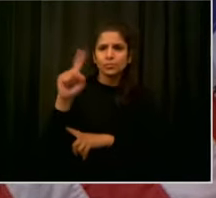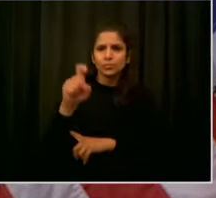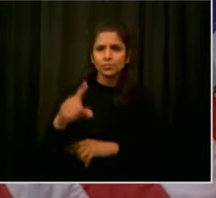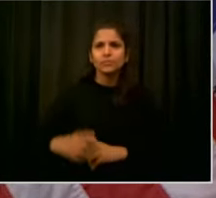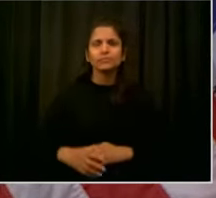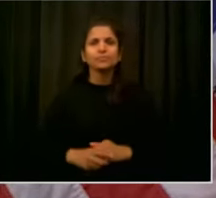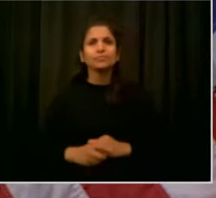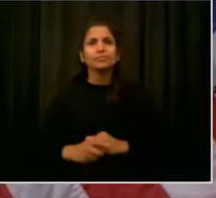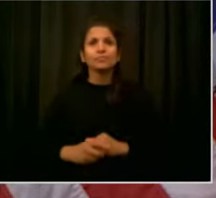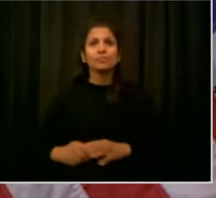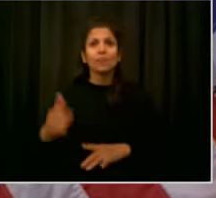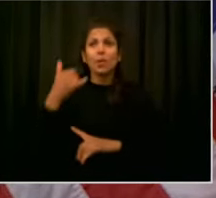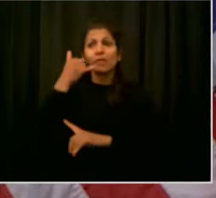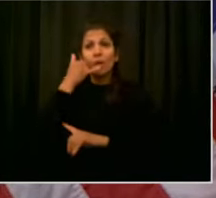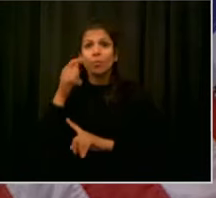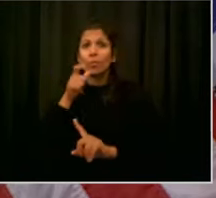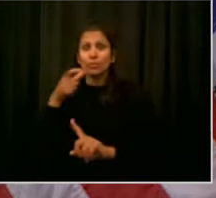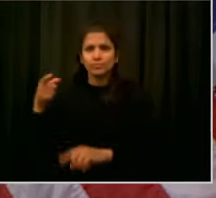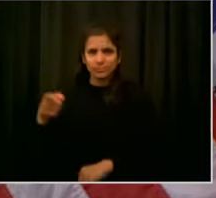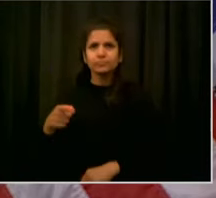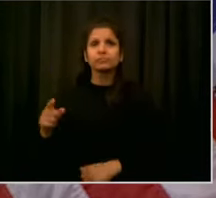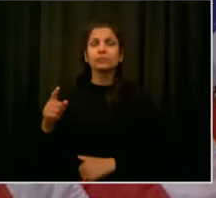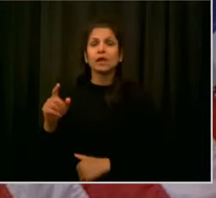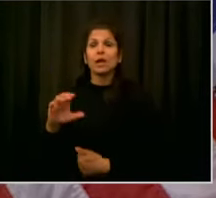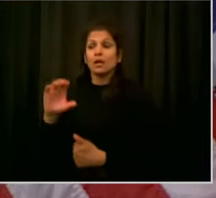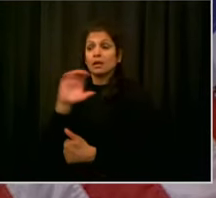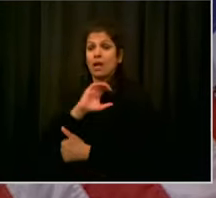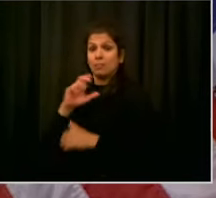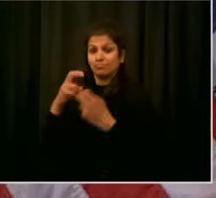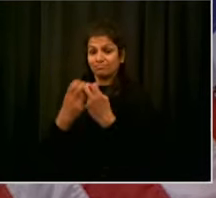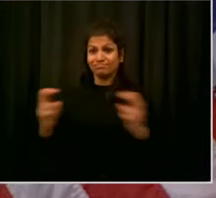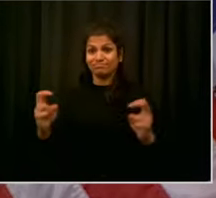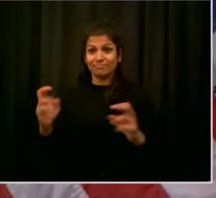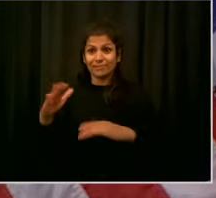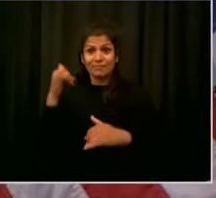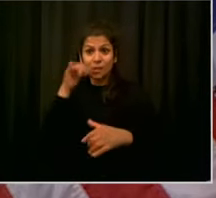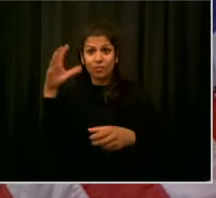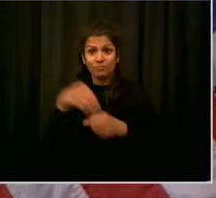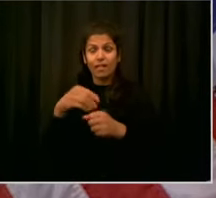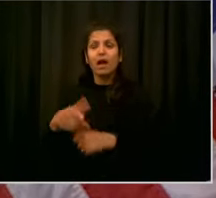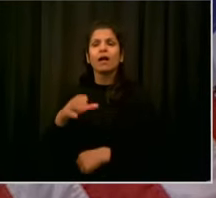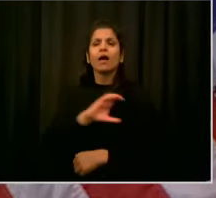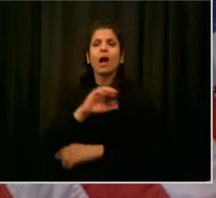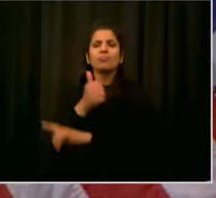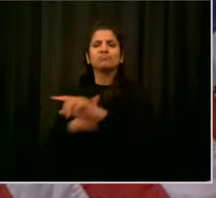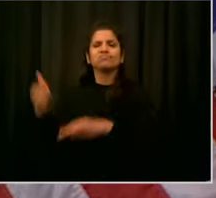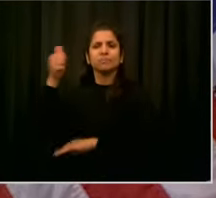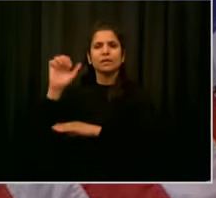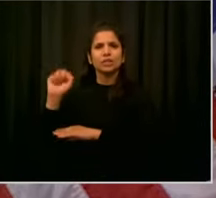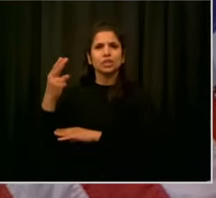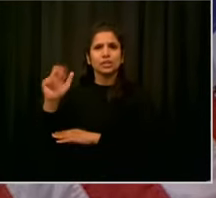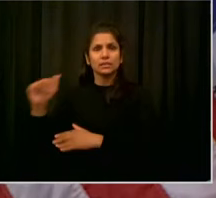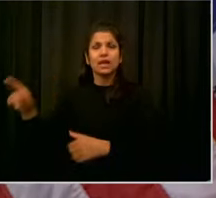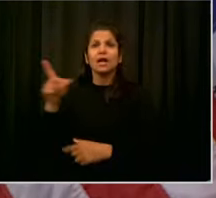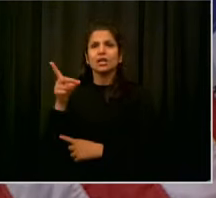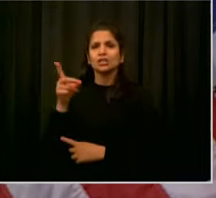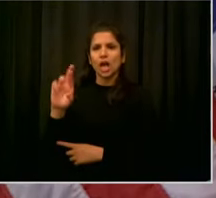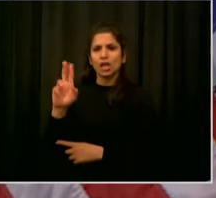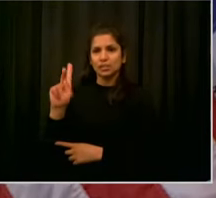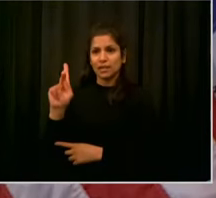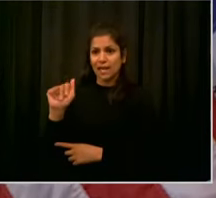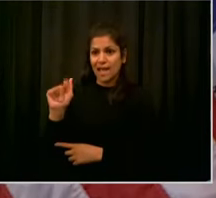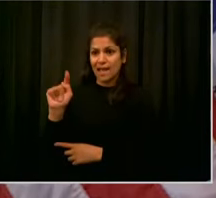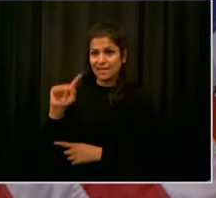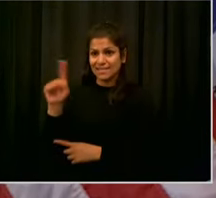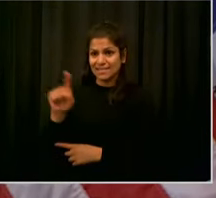Police Commissioner Shea, President and CEO of Health and Hospitals, Dr. Katz, and Executive Director of the Test and Trace Corps, Dr.